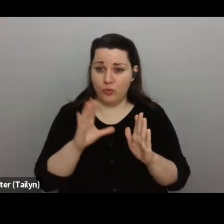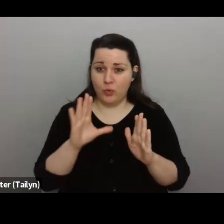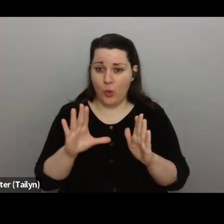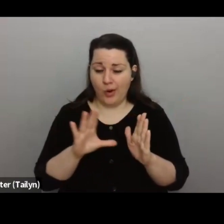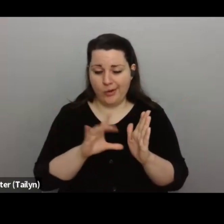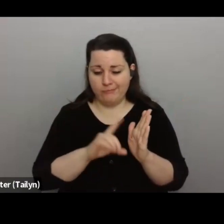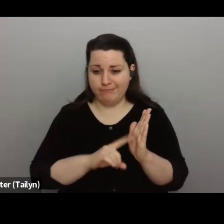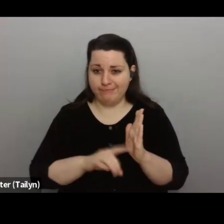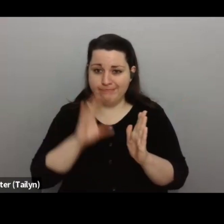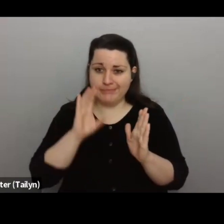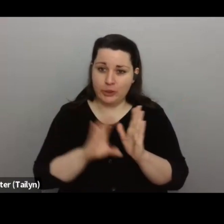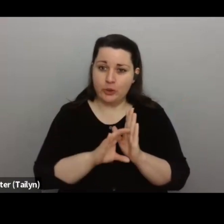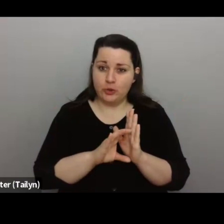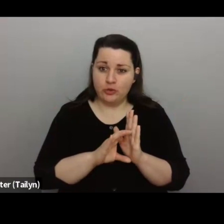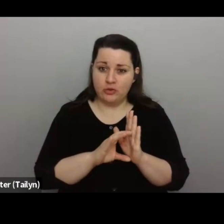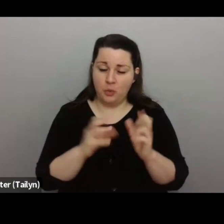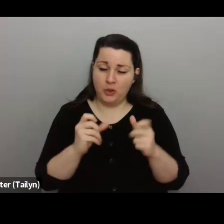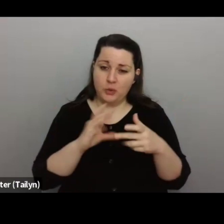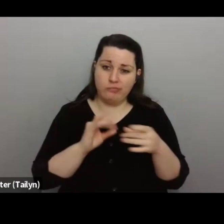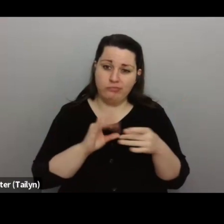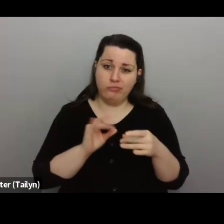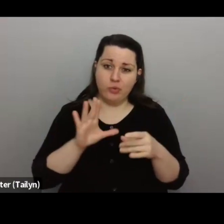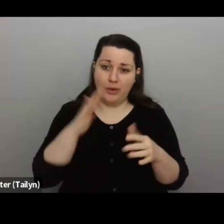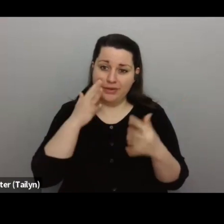found and want to talk about it?